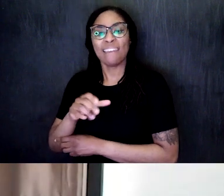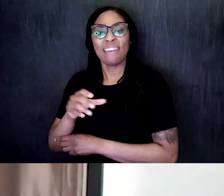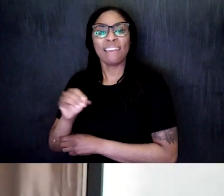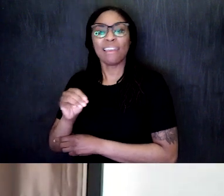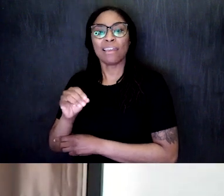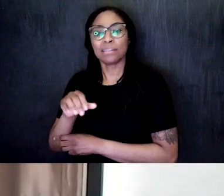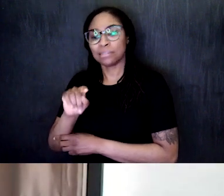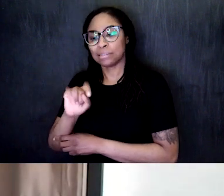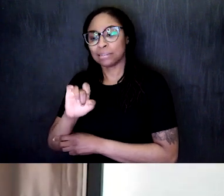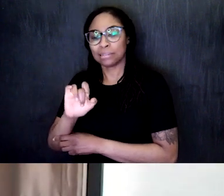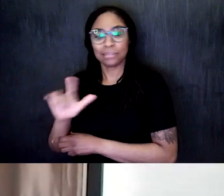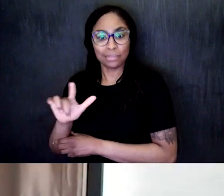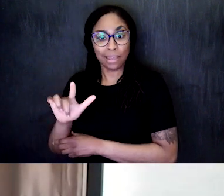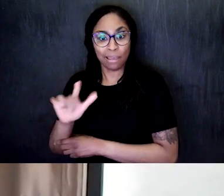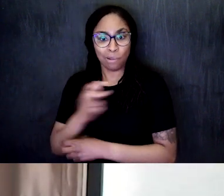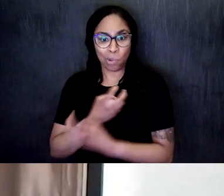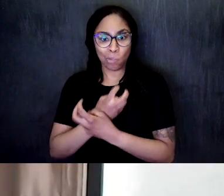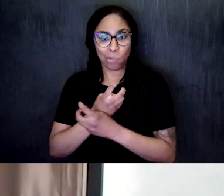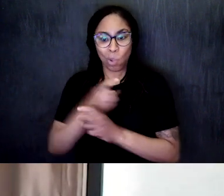down.